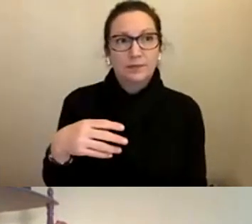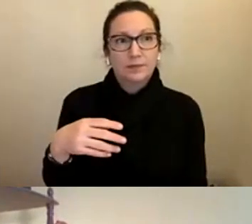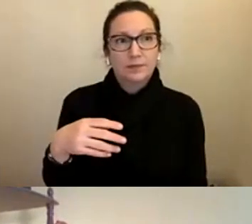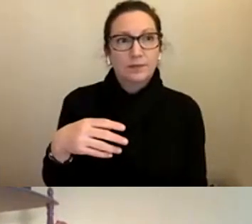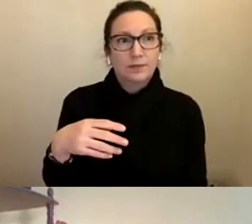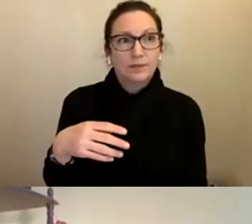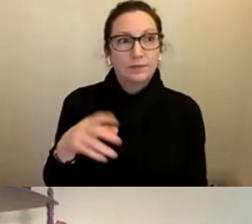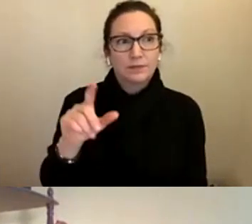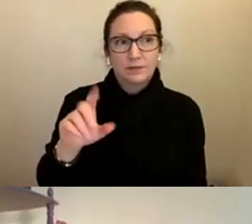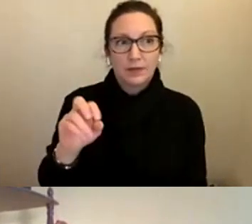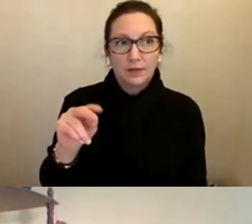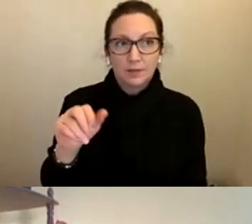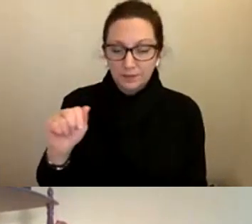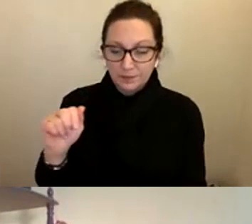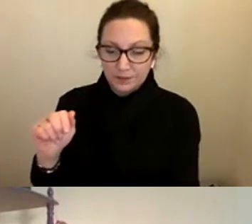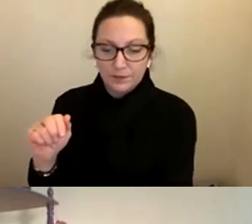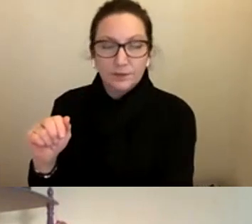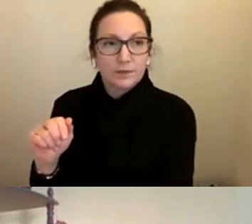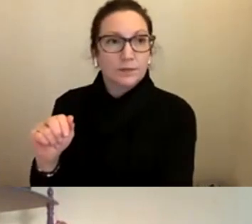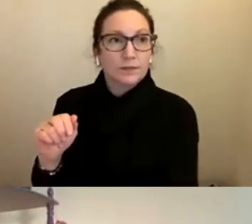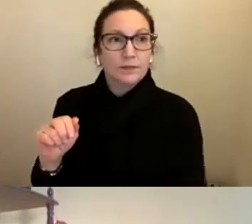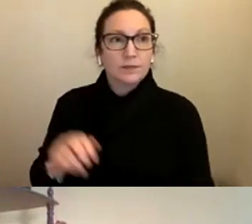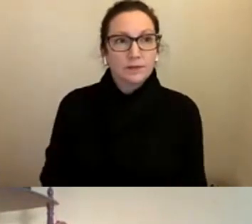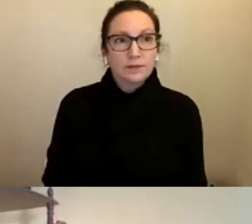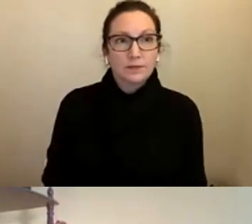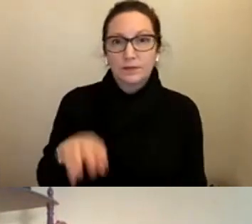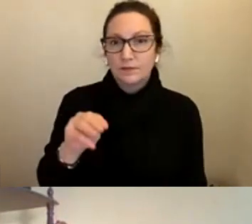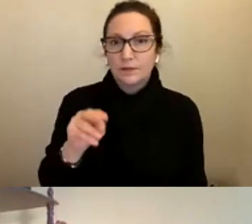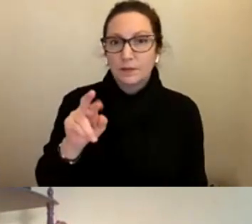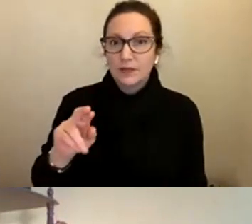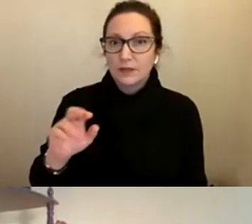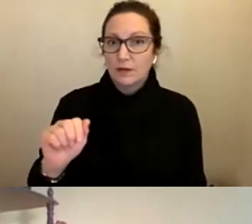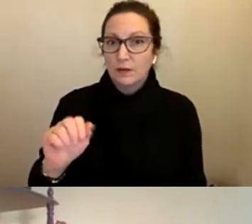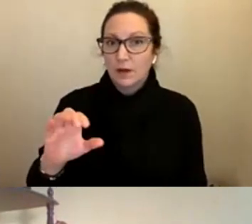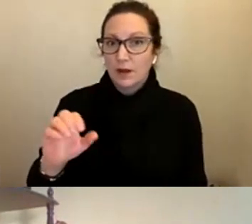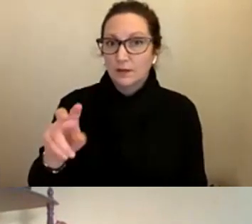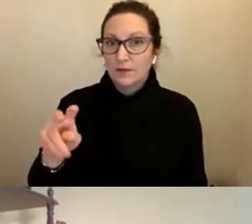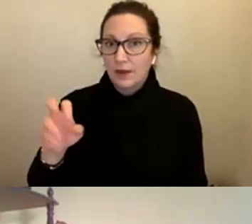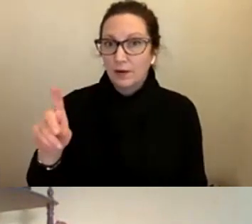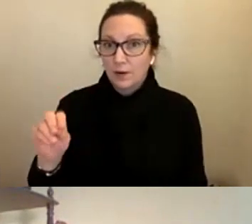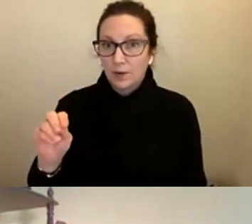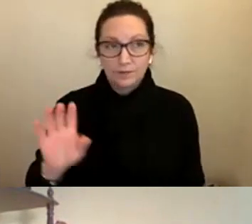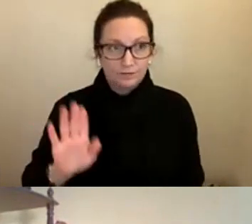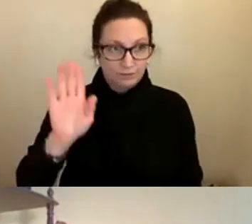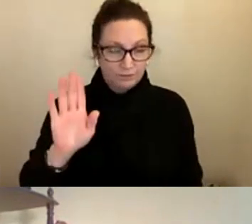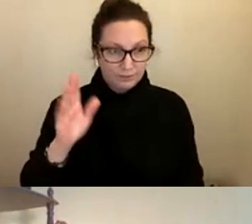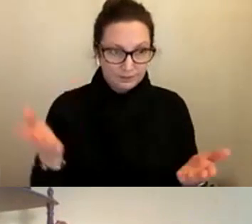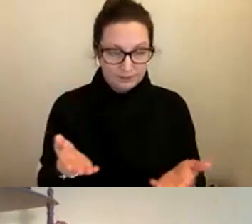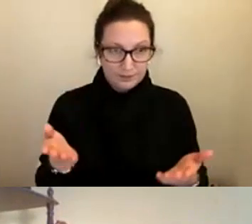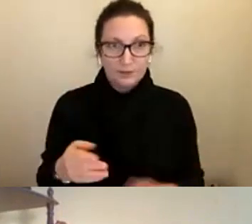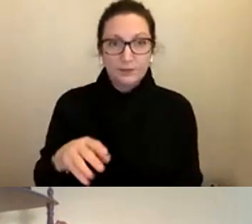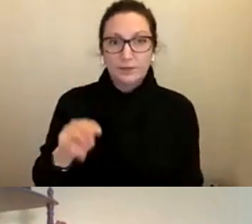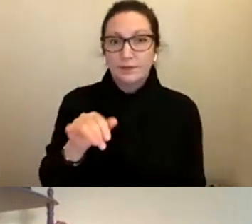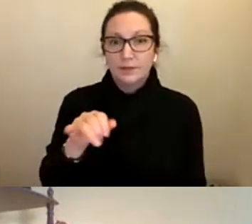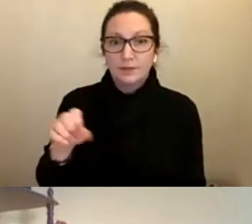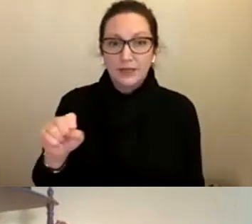Thank you very much, Mr. Contempasis. Mr. Acevedo. Here. Ms.